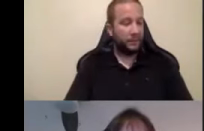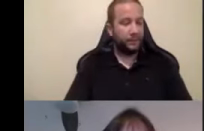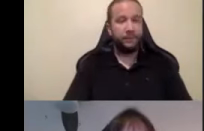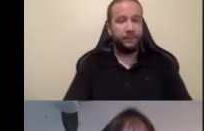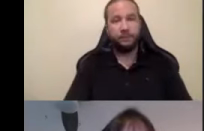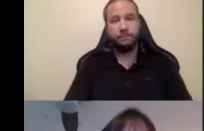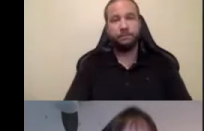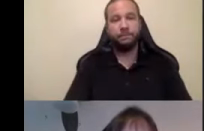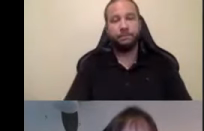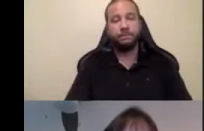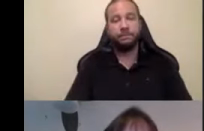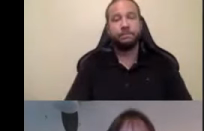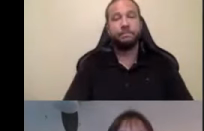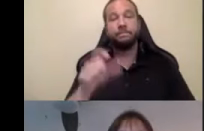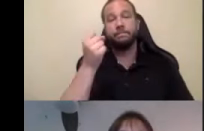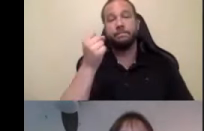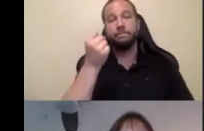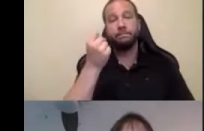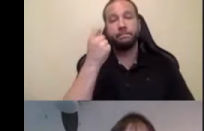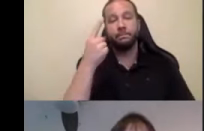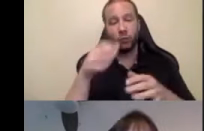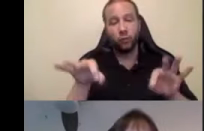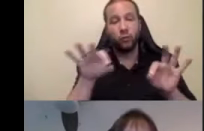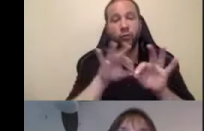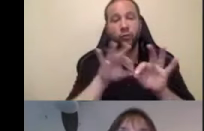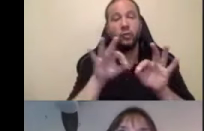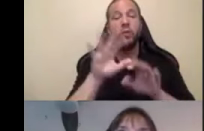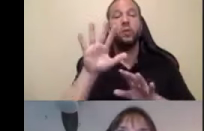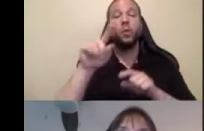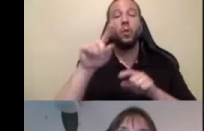But it is important to have your video on when speaking